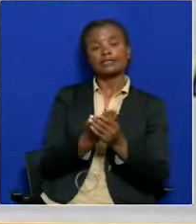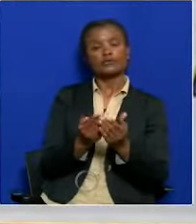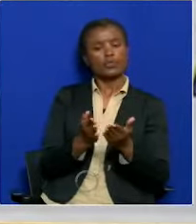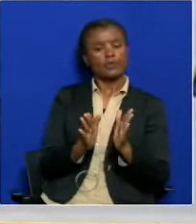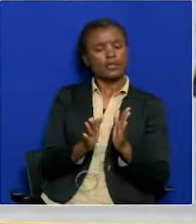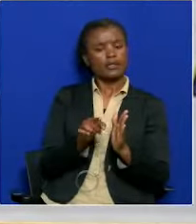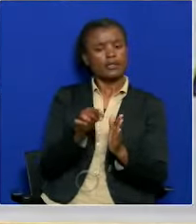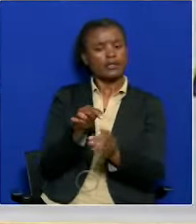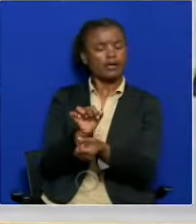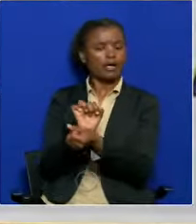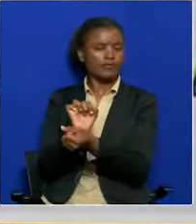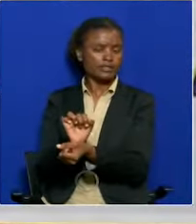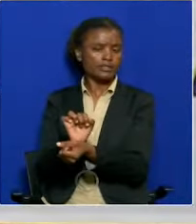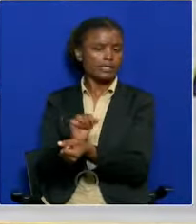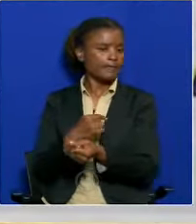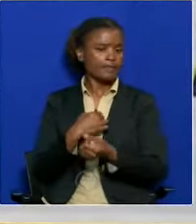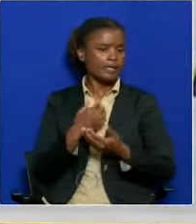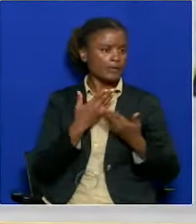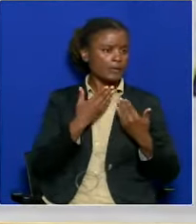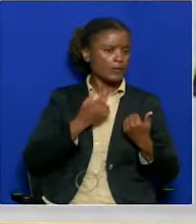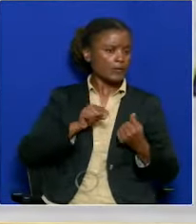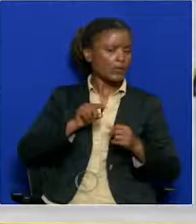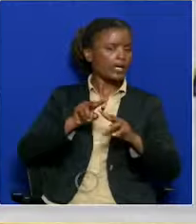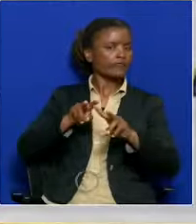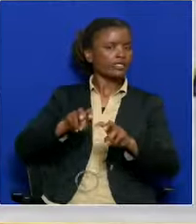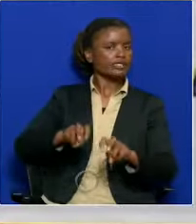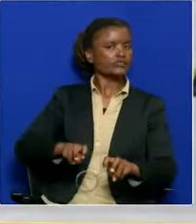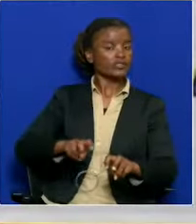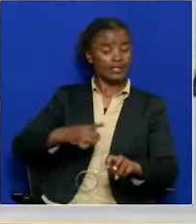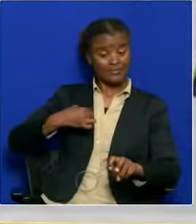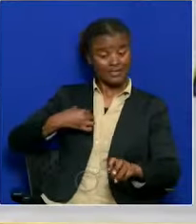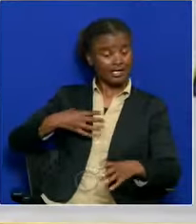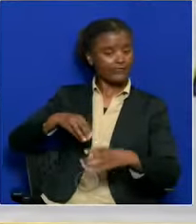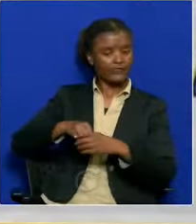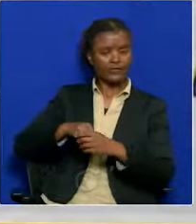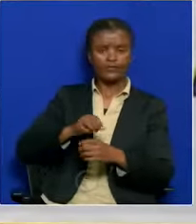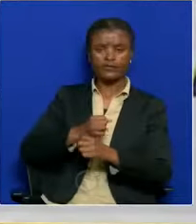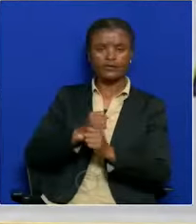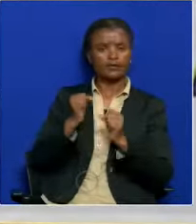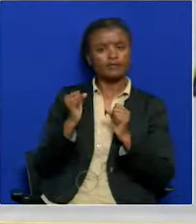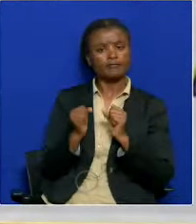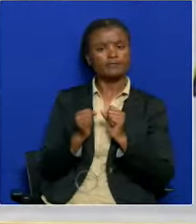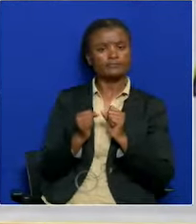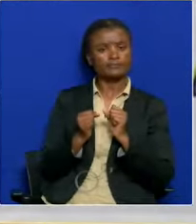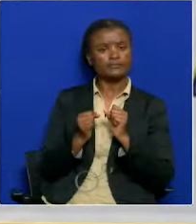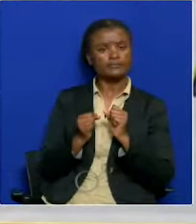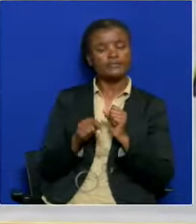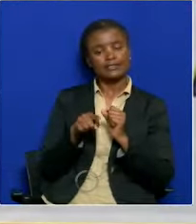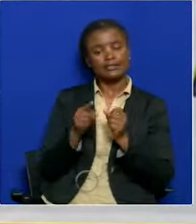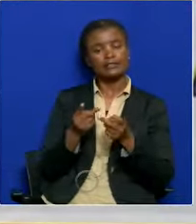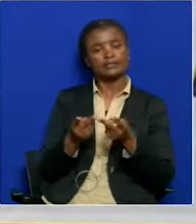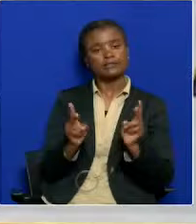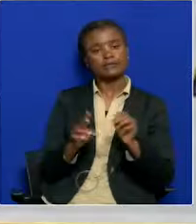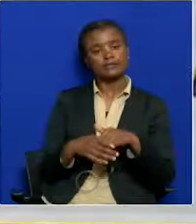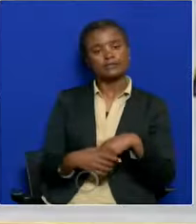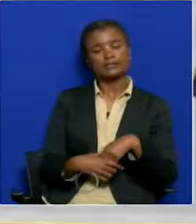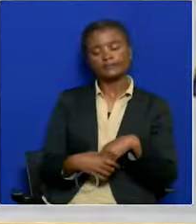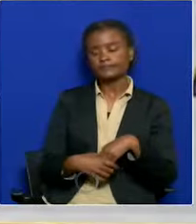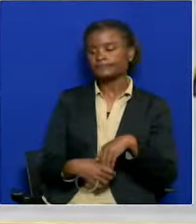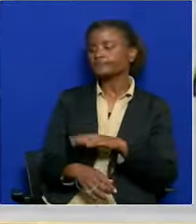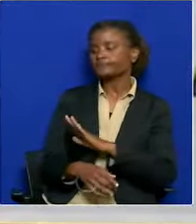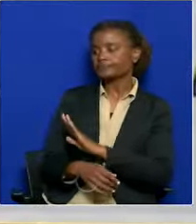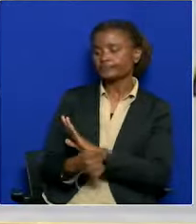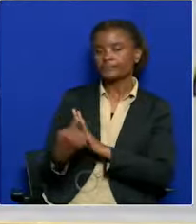particular investigation, and I was never involved. So that is the difference. Maybe let me stop it here so that I